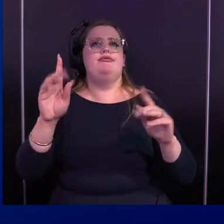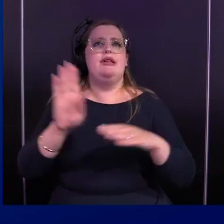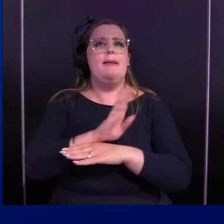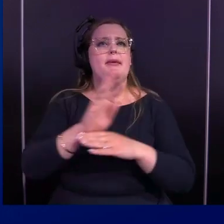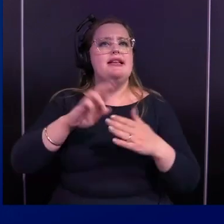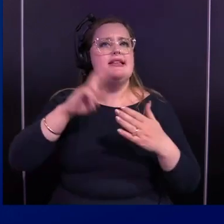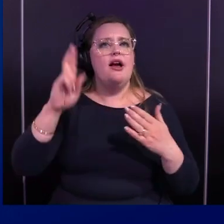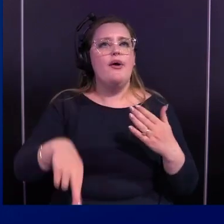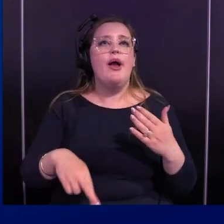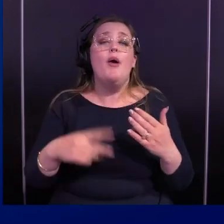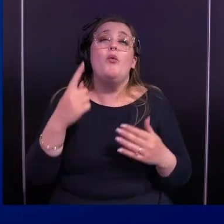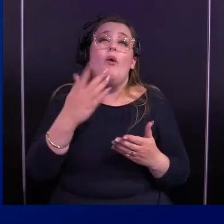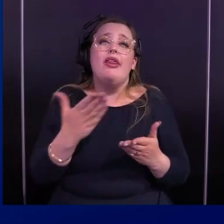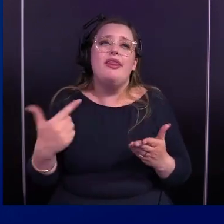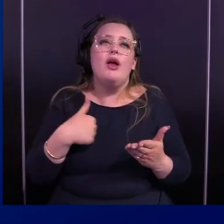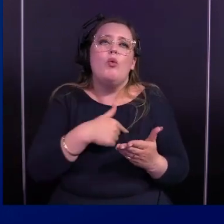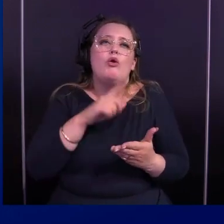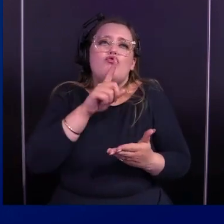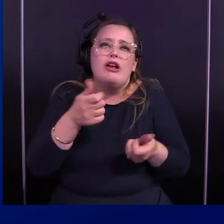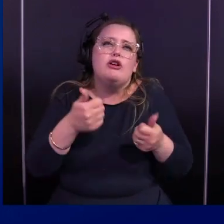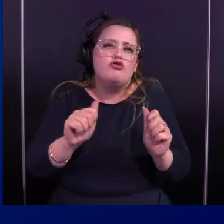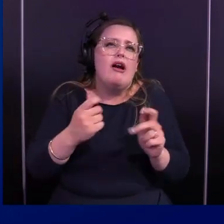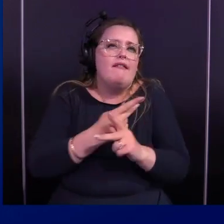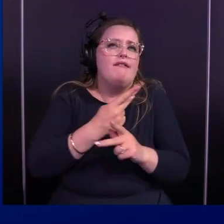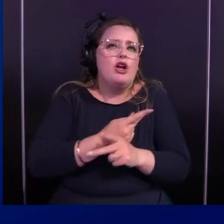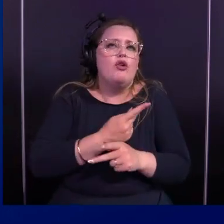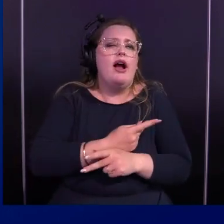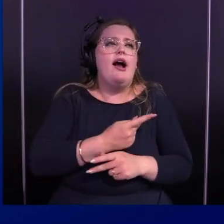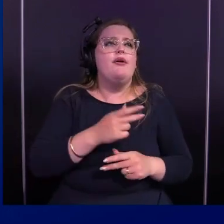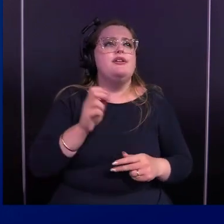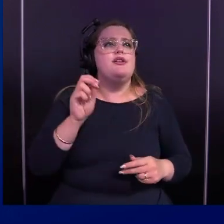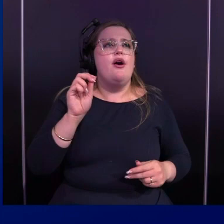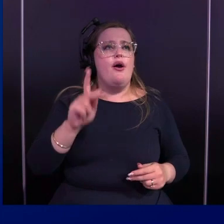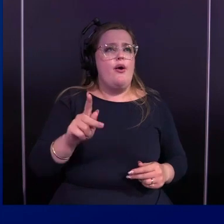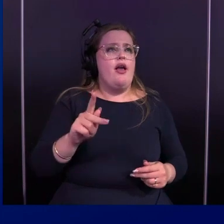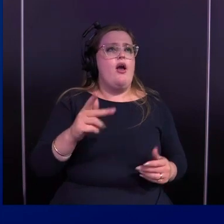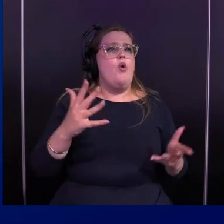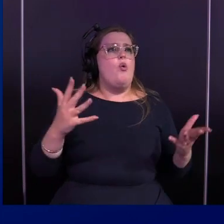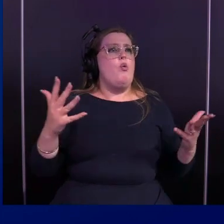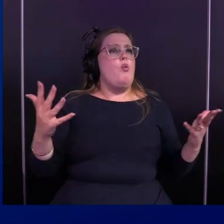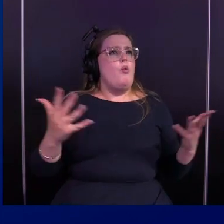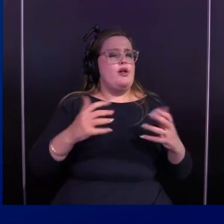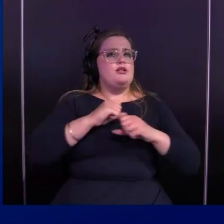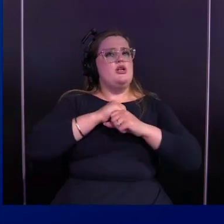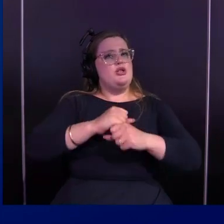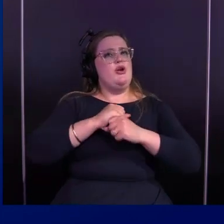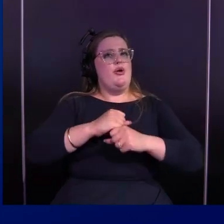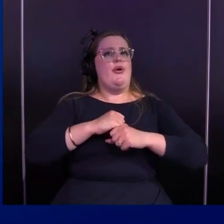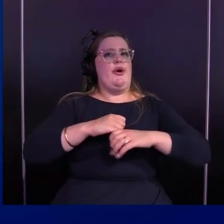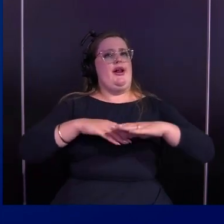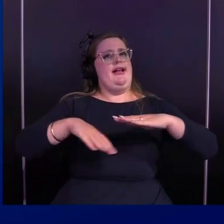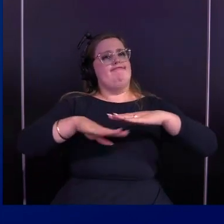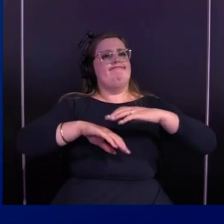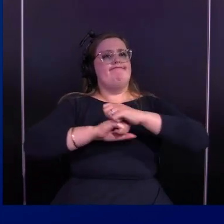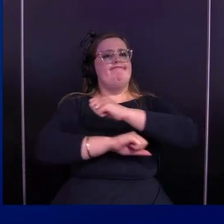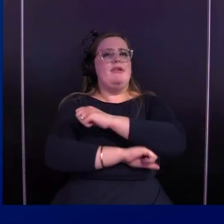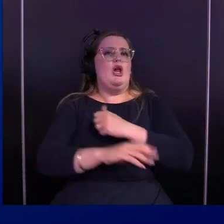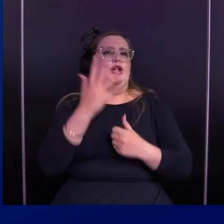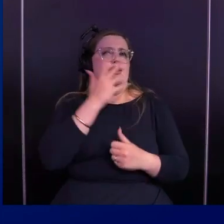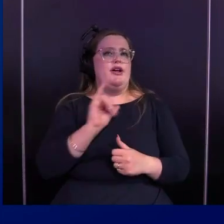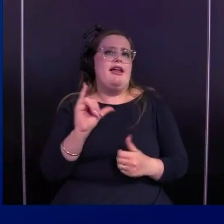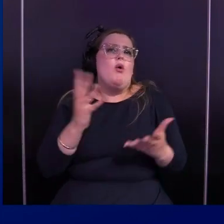of the things that we really are trying to figure out here is, okay, what's that security baseline look like? What exactly do you